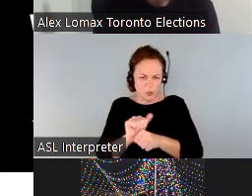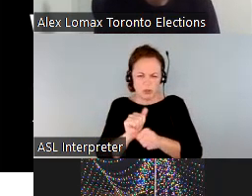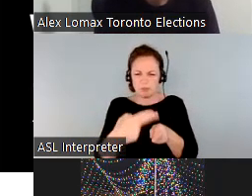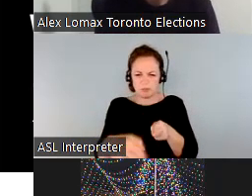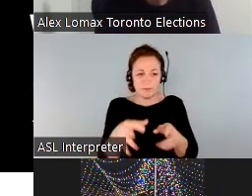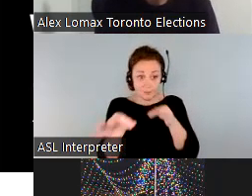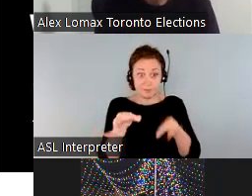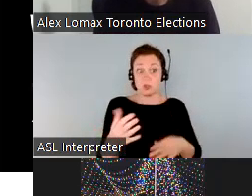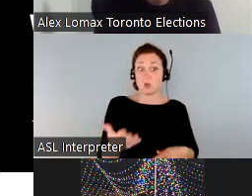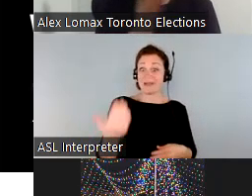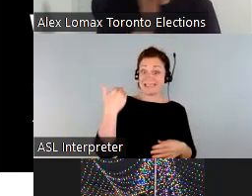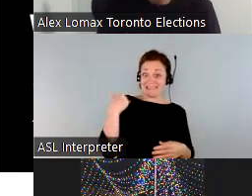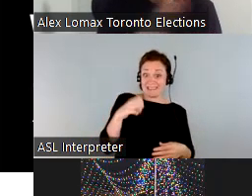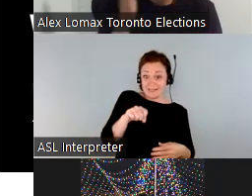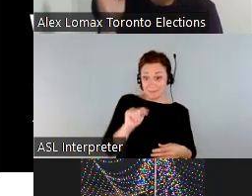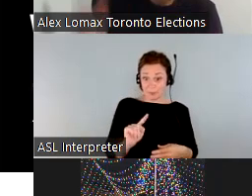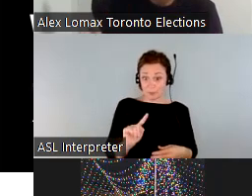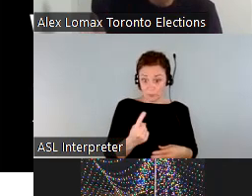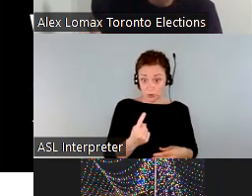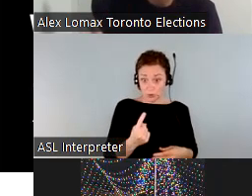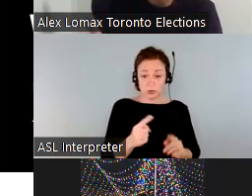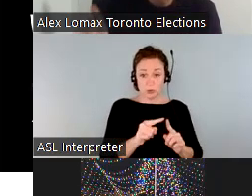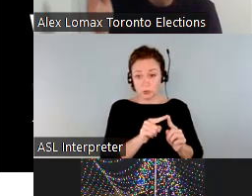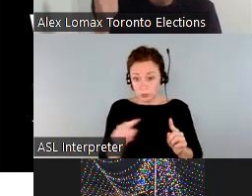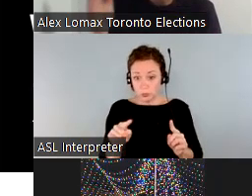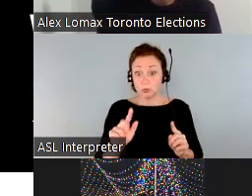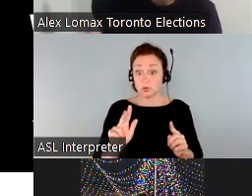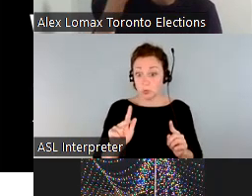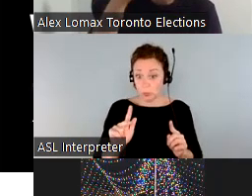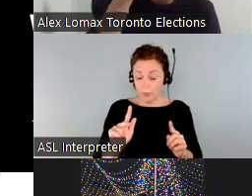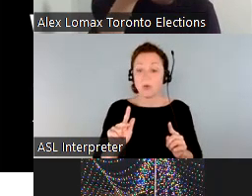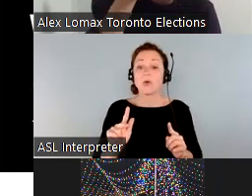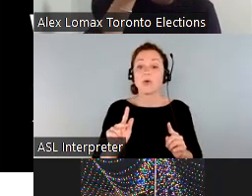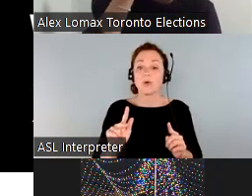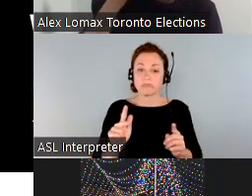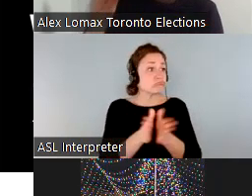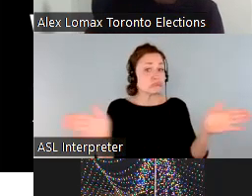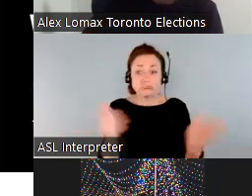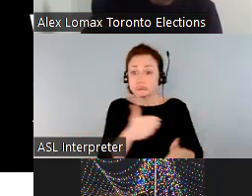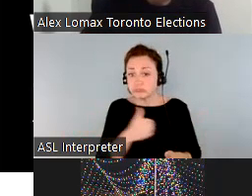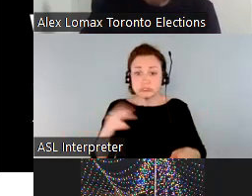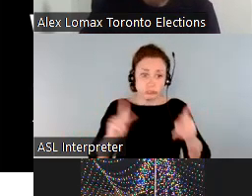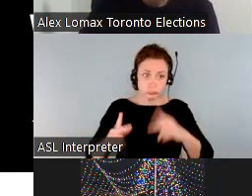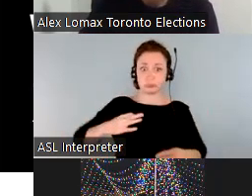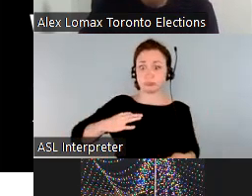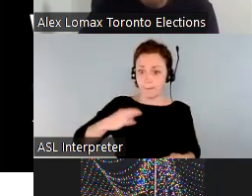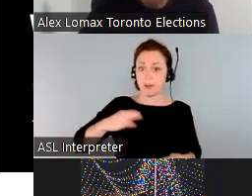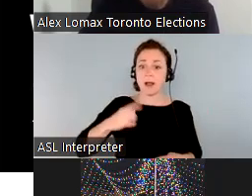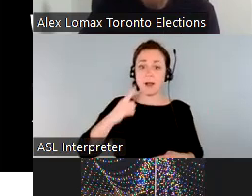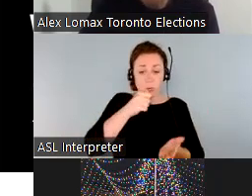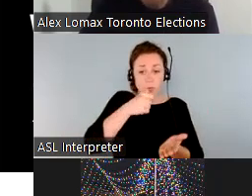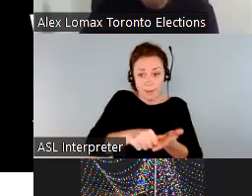Starting September 1st, so between September 1st and September 23rd were the application dates. But now